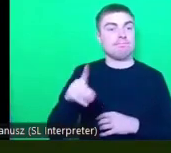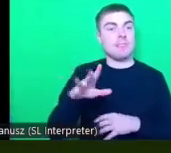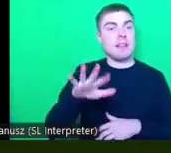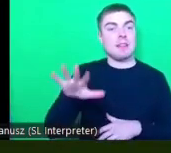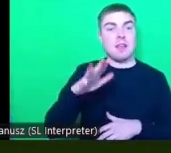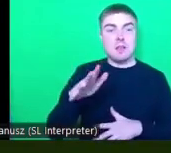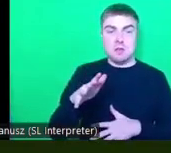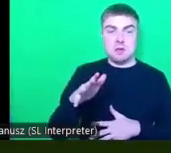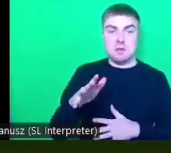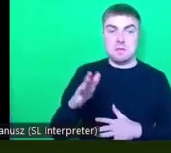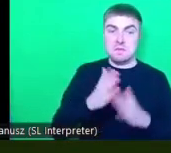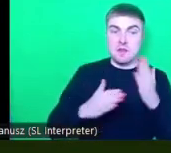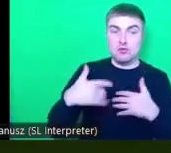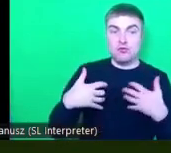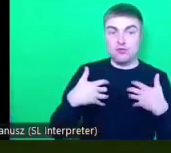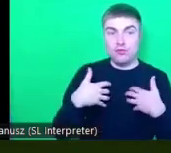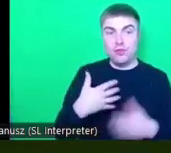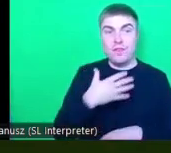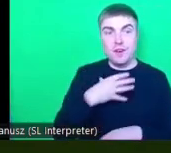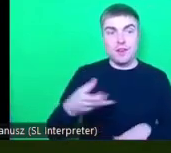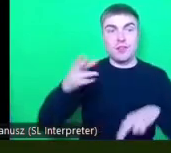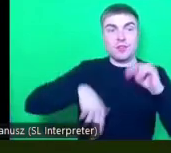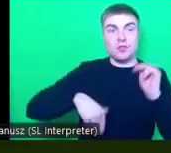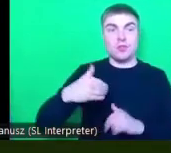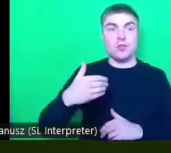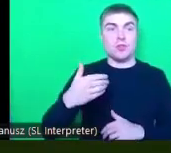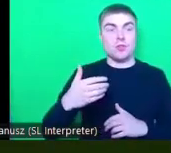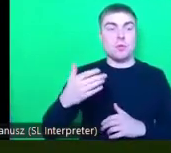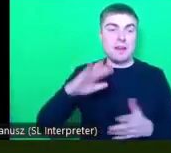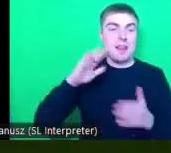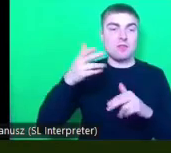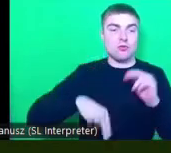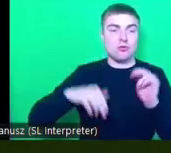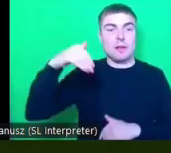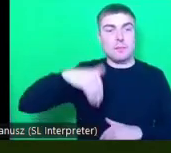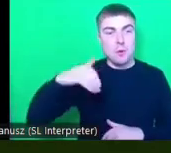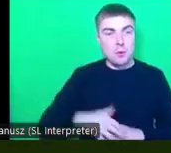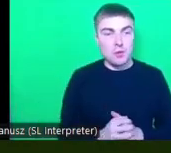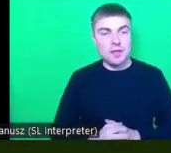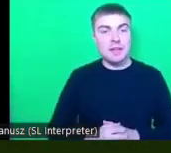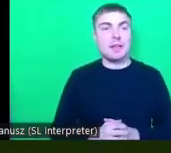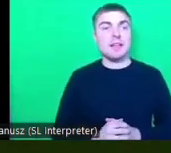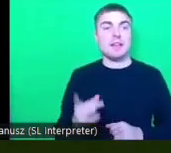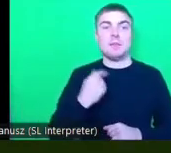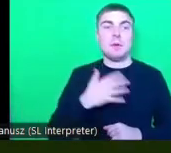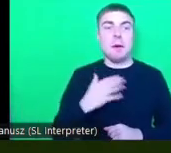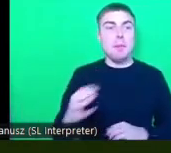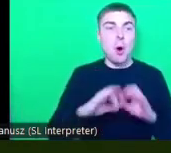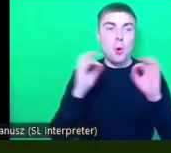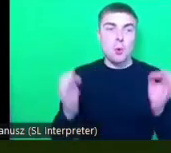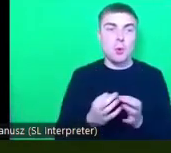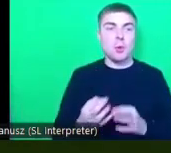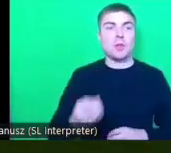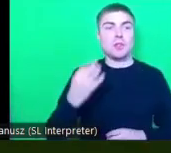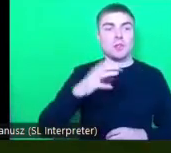large carnivores in our study area. So the Scandinavian population have been monitored